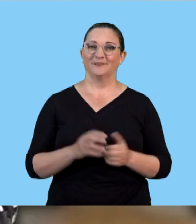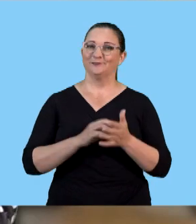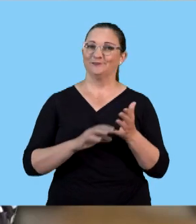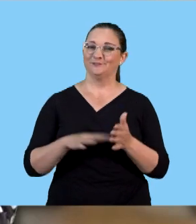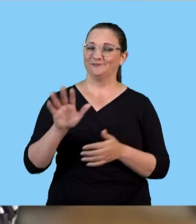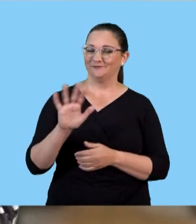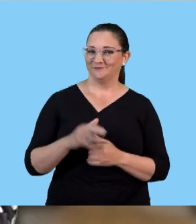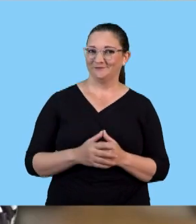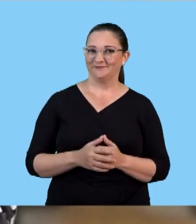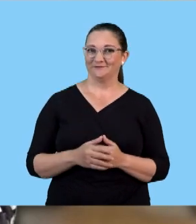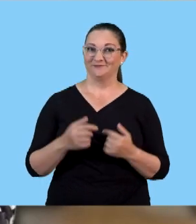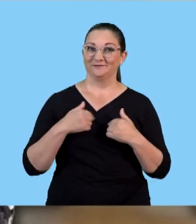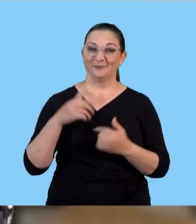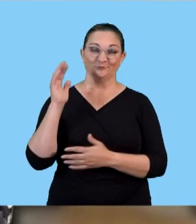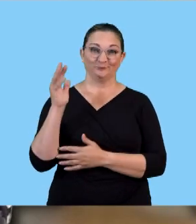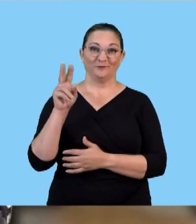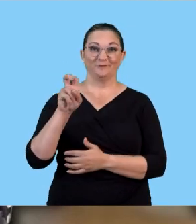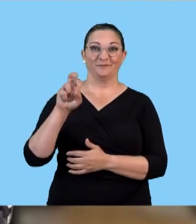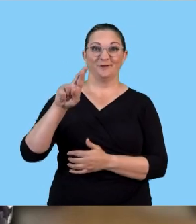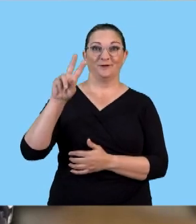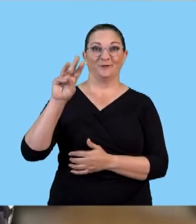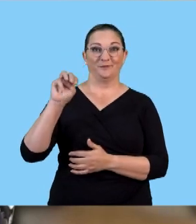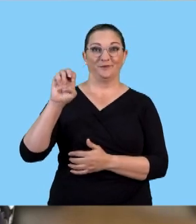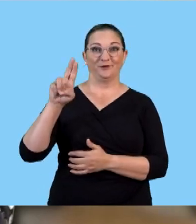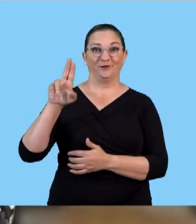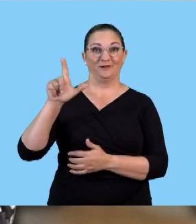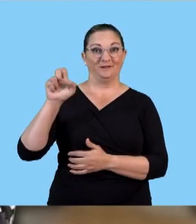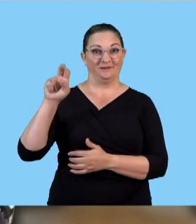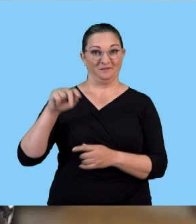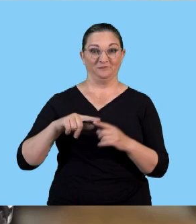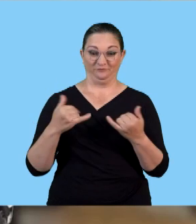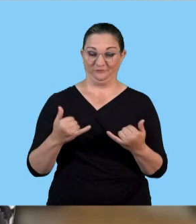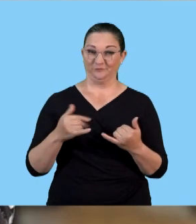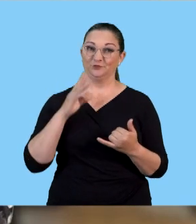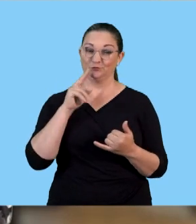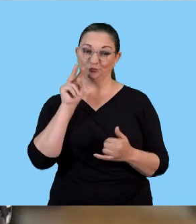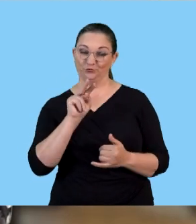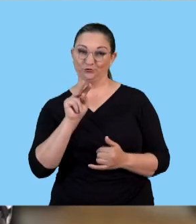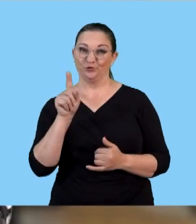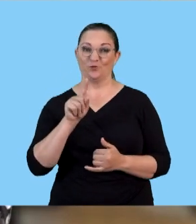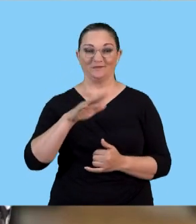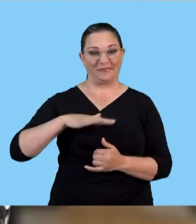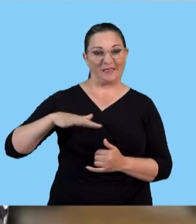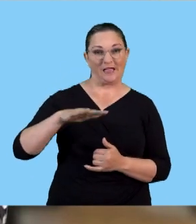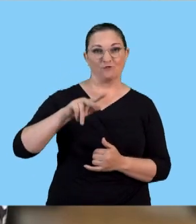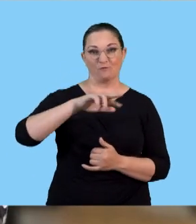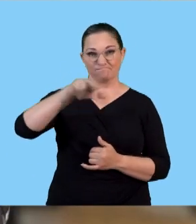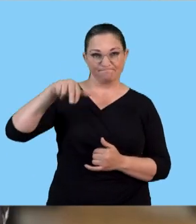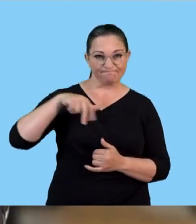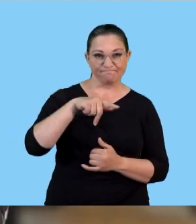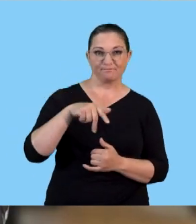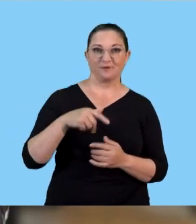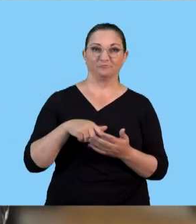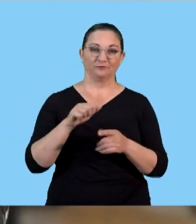Good day, learners. This is Winella Ninova Vermeulen, and we are going to look at perimeter and area today with practice